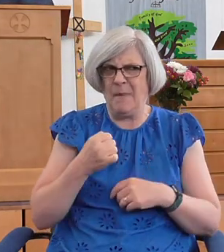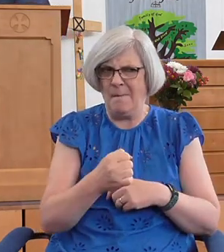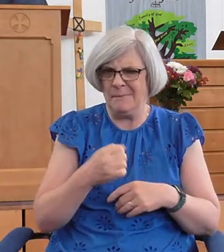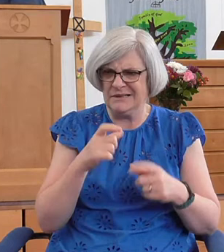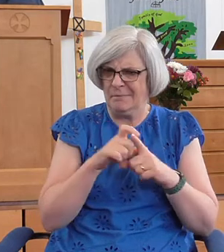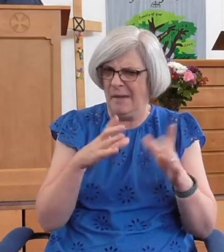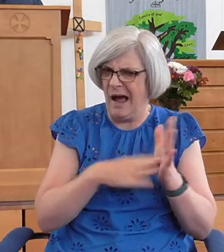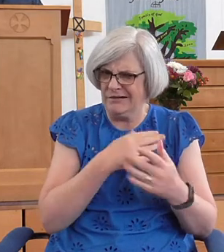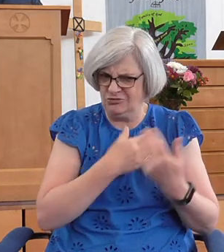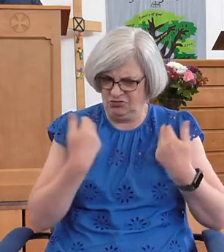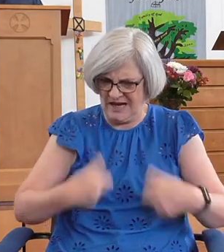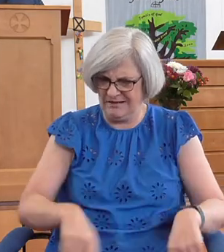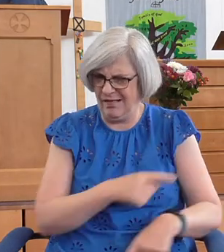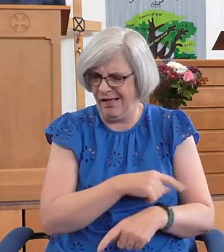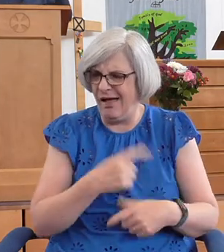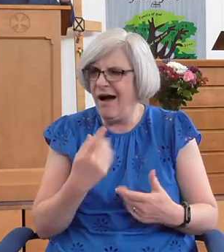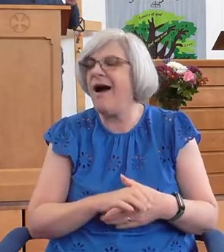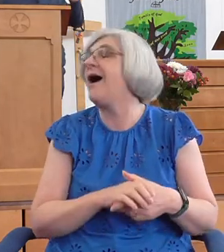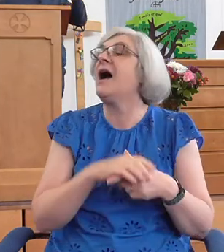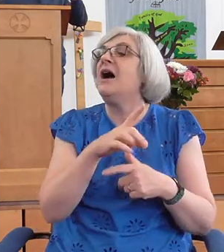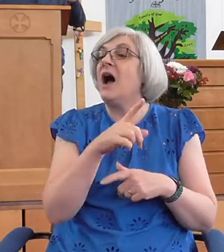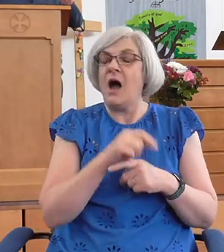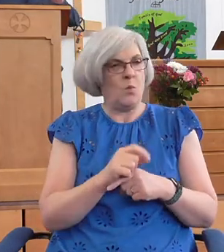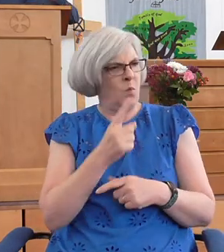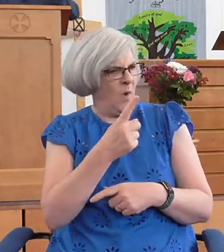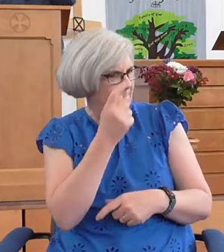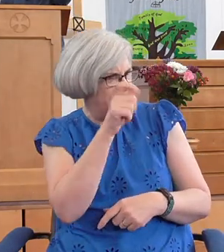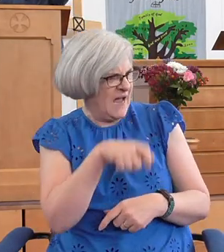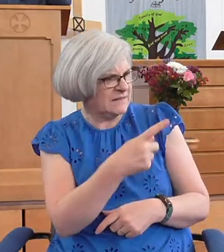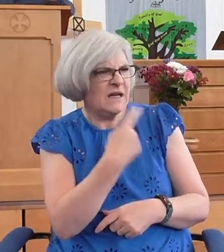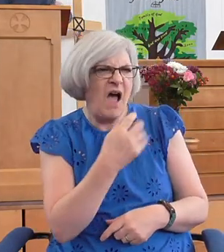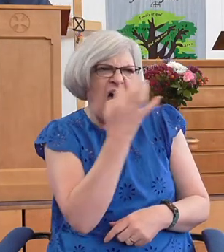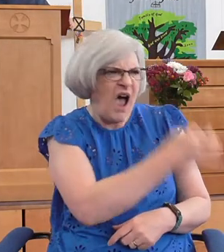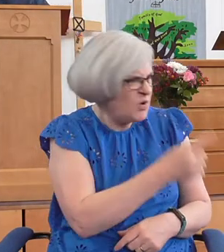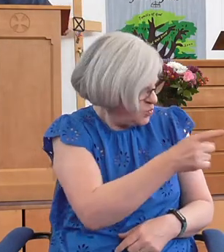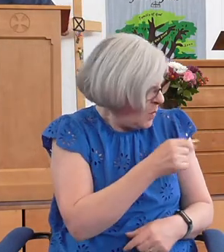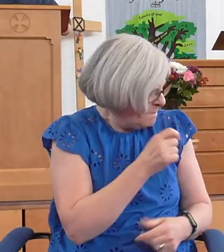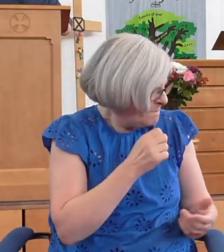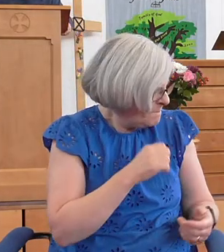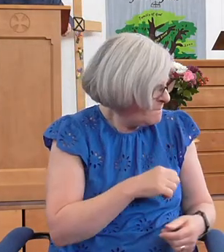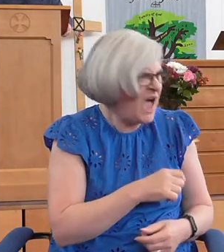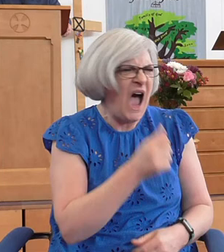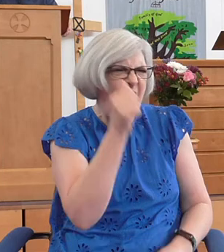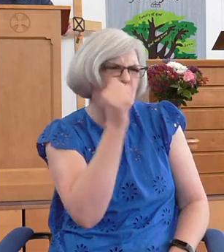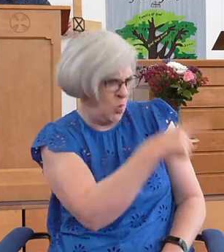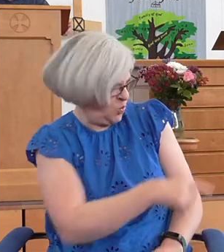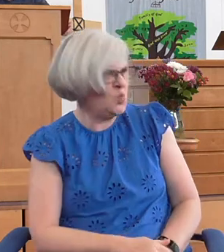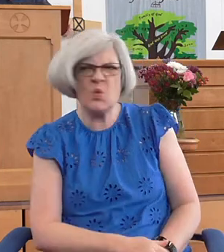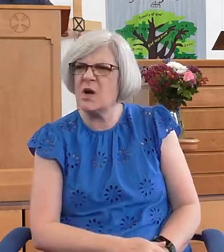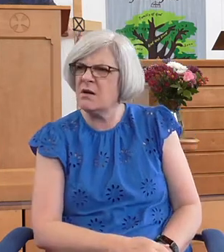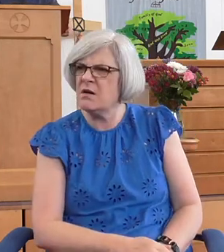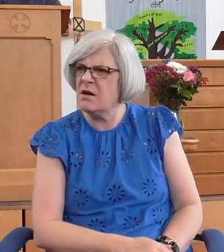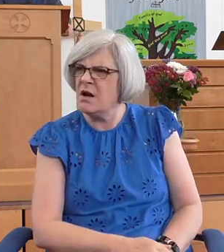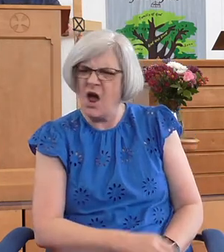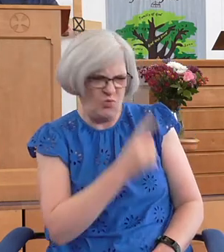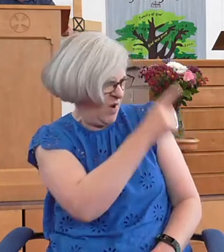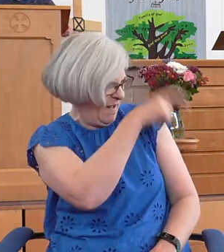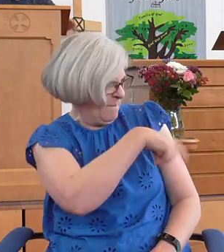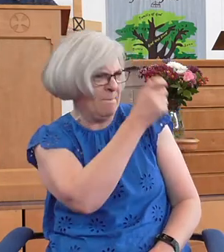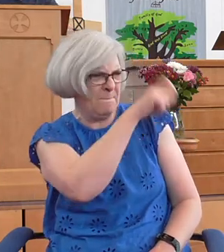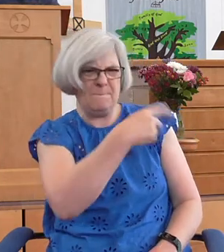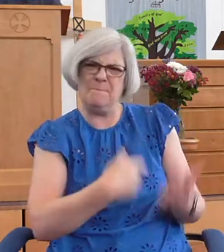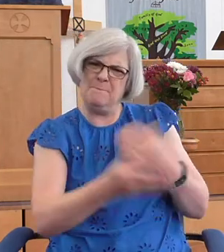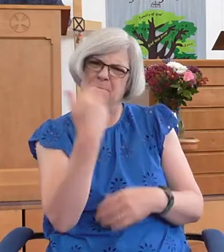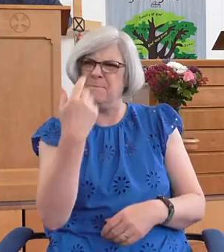Dumbarton? And then one of them piped up, "Hey, you, mister, I ken you. You're your own fella